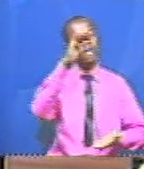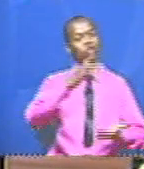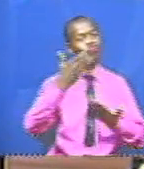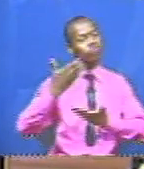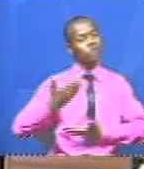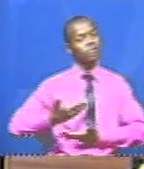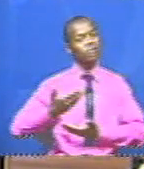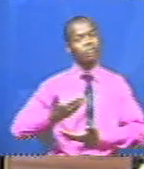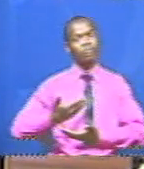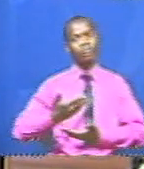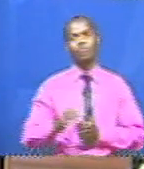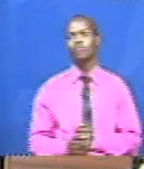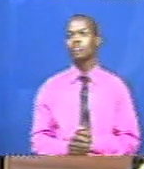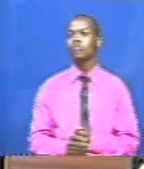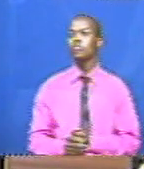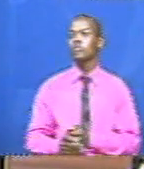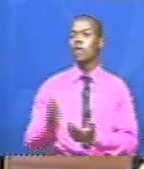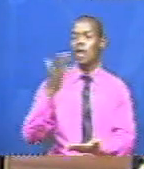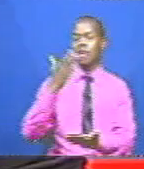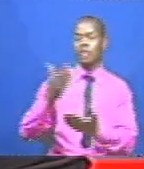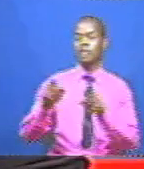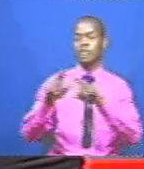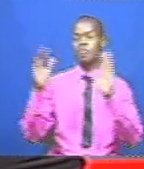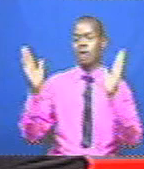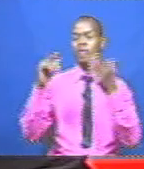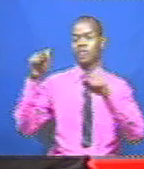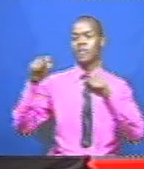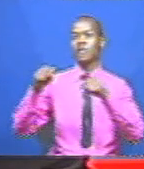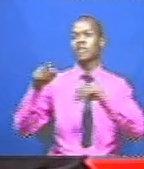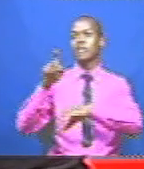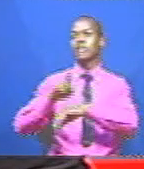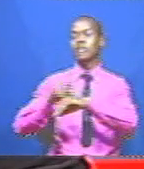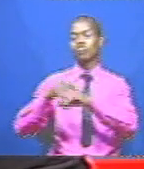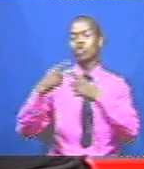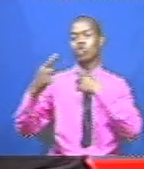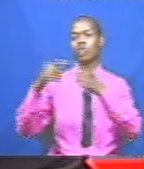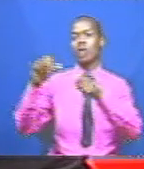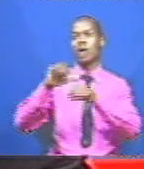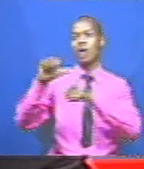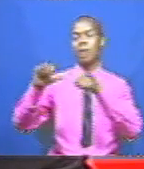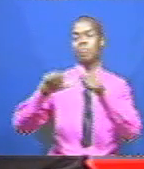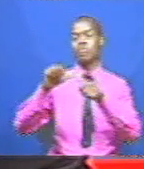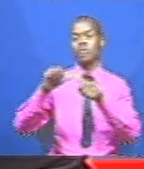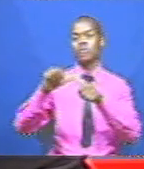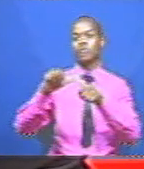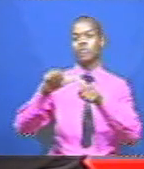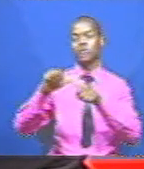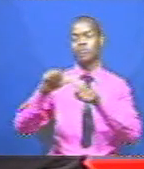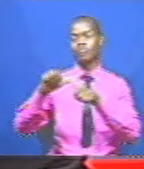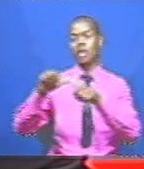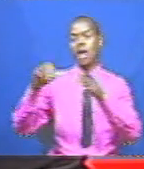1 minute. Thank you, Ben, and I appreciate this opportunity to be here to talk about Jumuiya ya Kaunti za